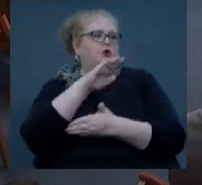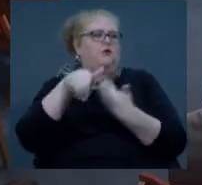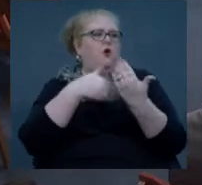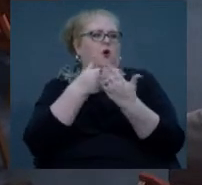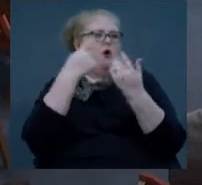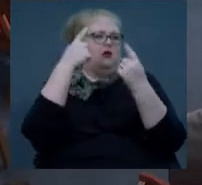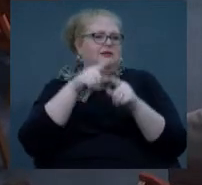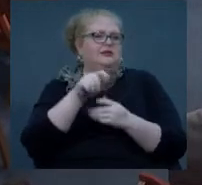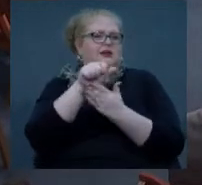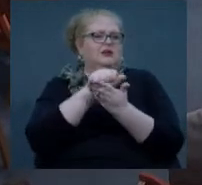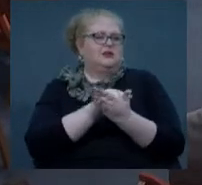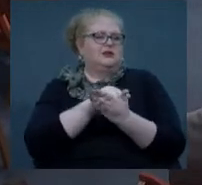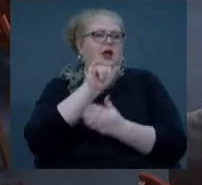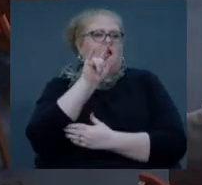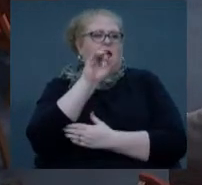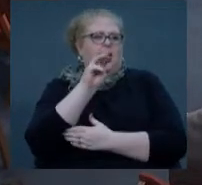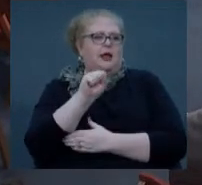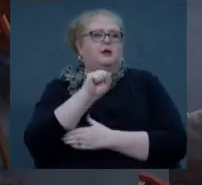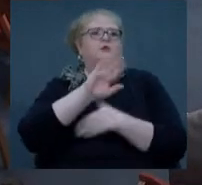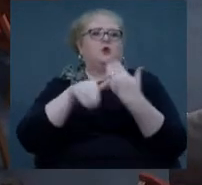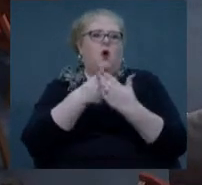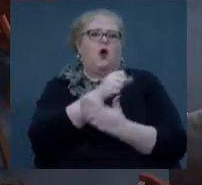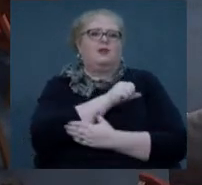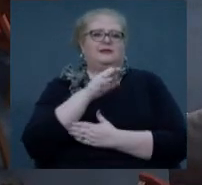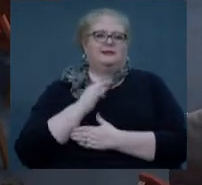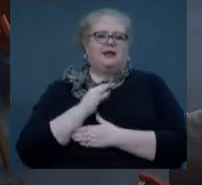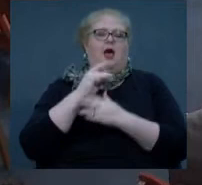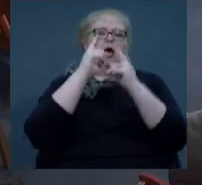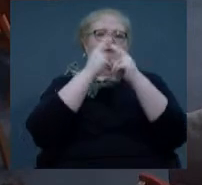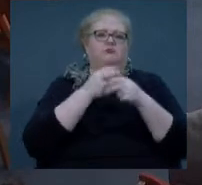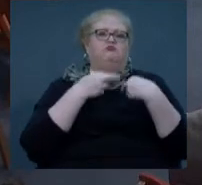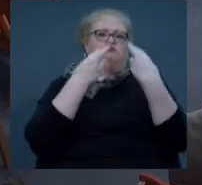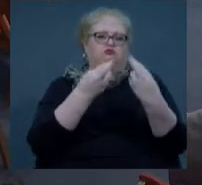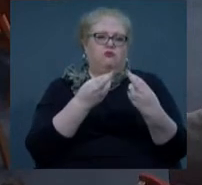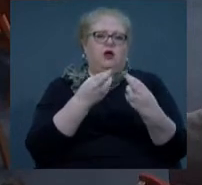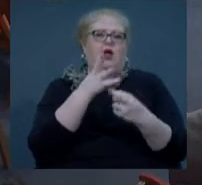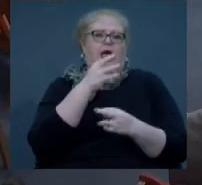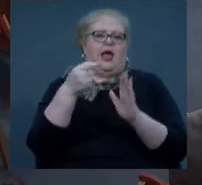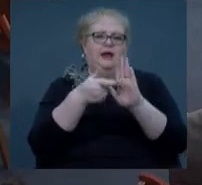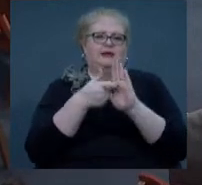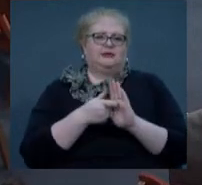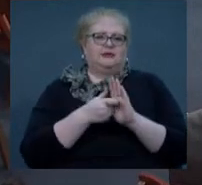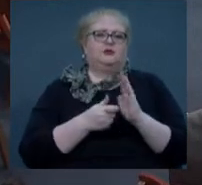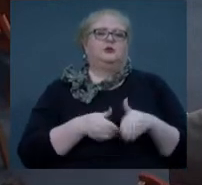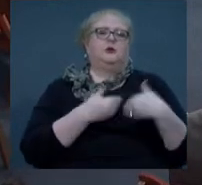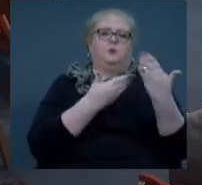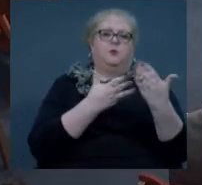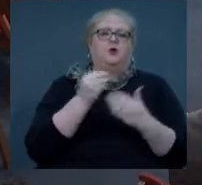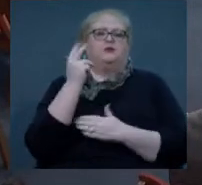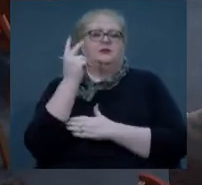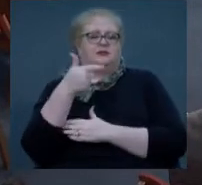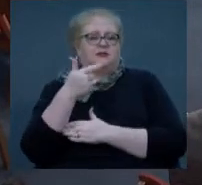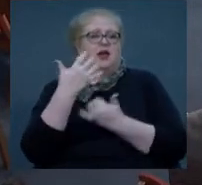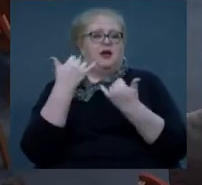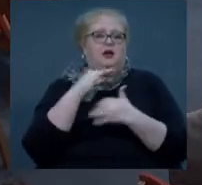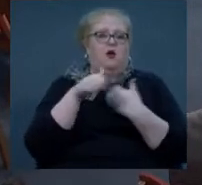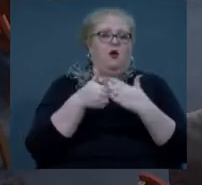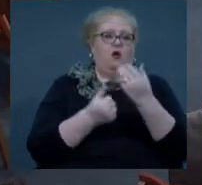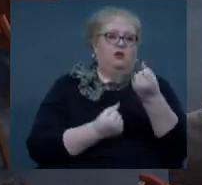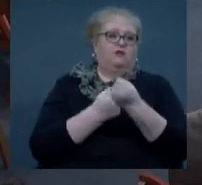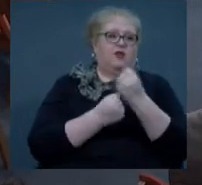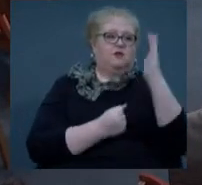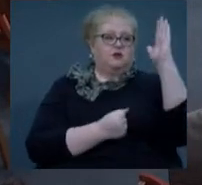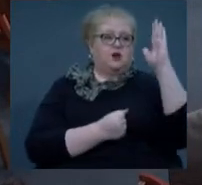agenda items, including all staff comments and conditions. Is there a second? I'll second. Moved and seconded to approve the consent agenda. All in favor, raise your